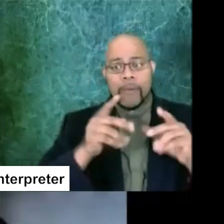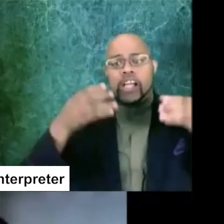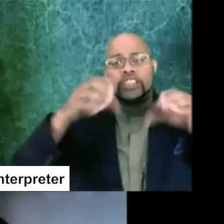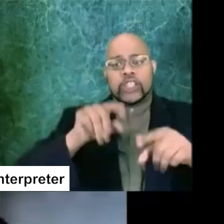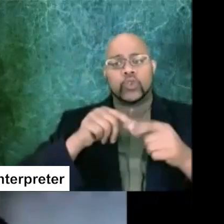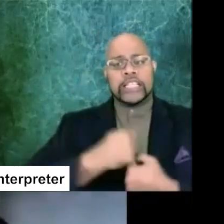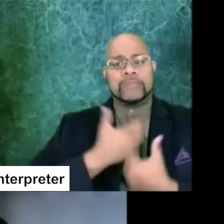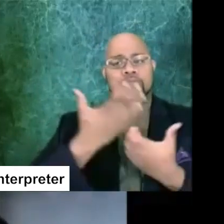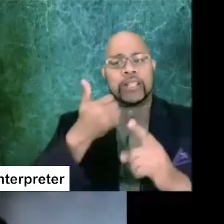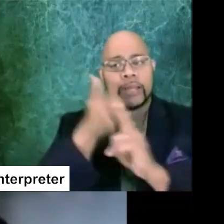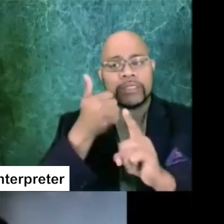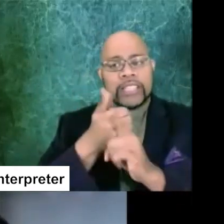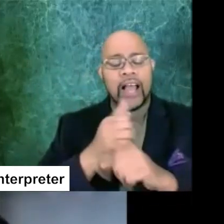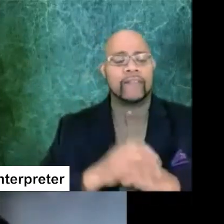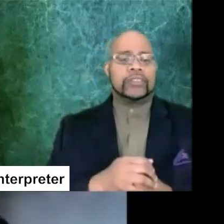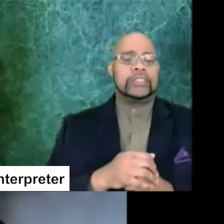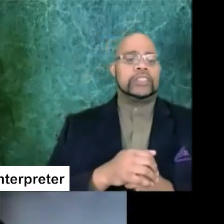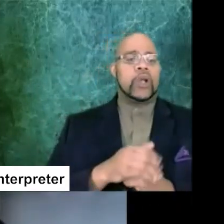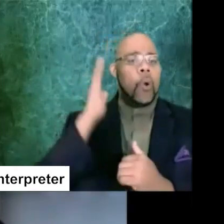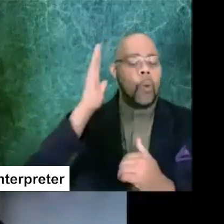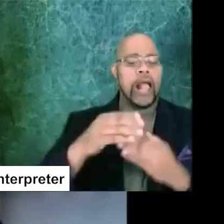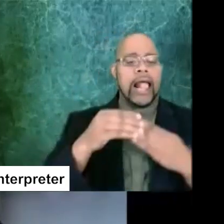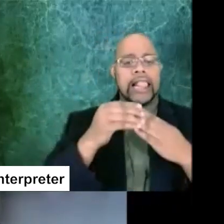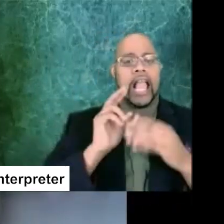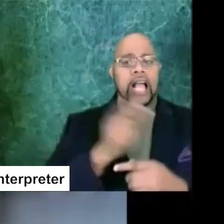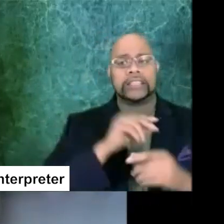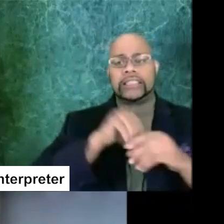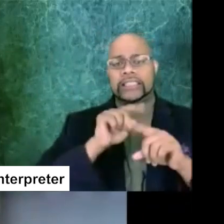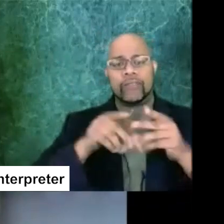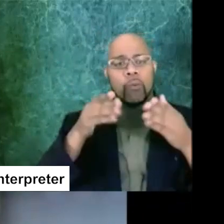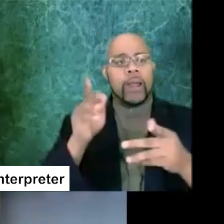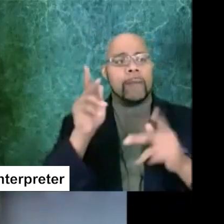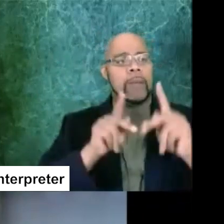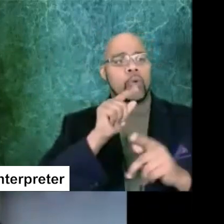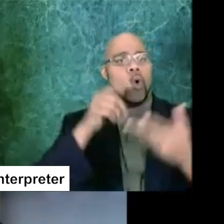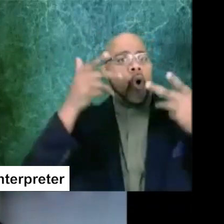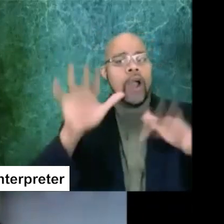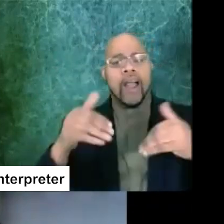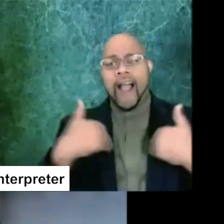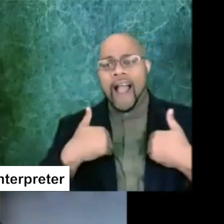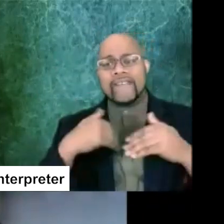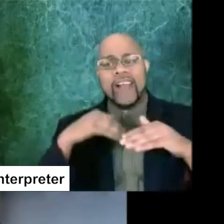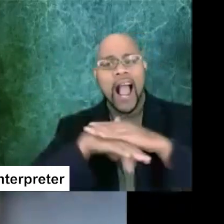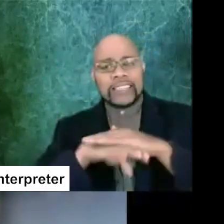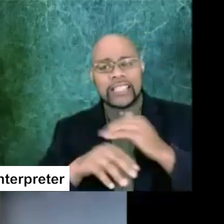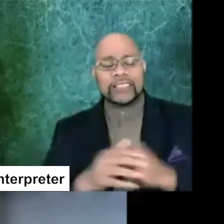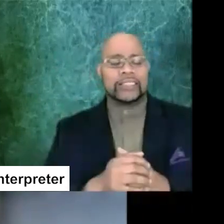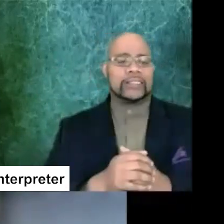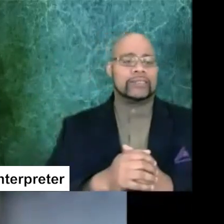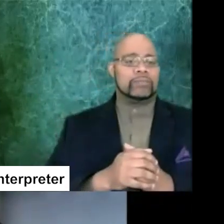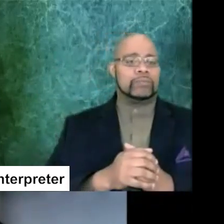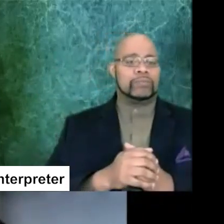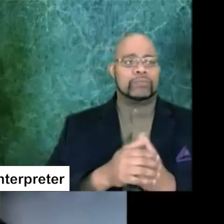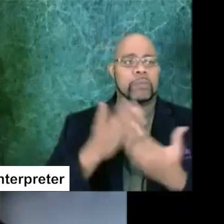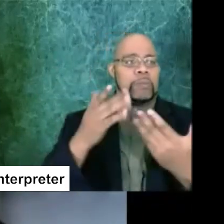to express themselves, they will lead us in directions that the people who already have that access don't